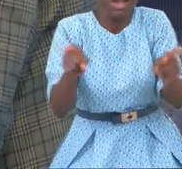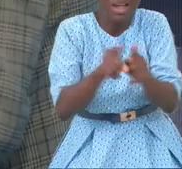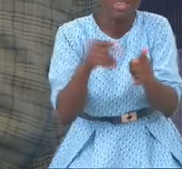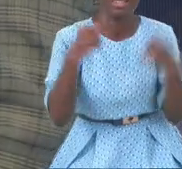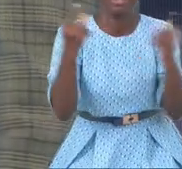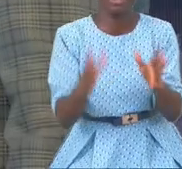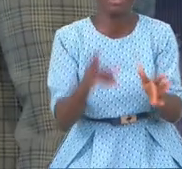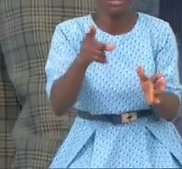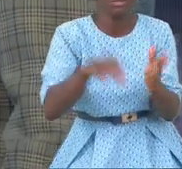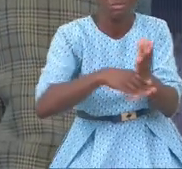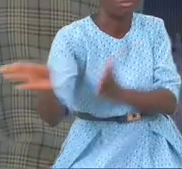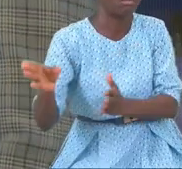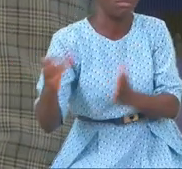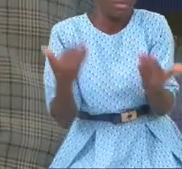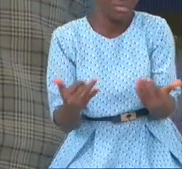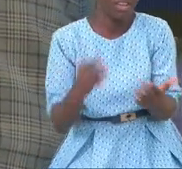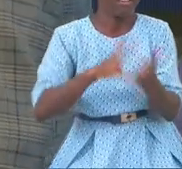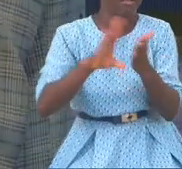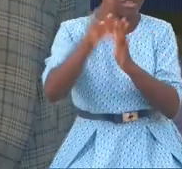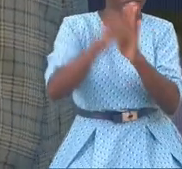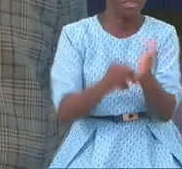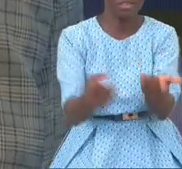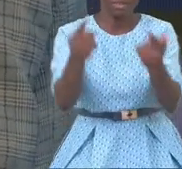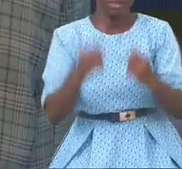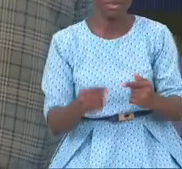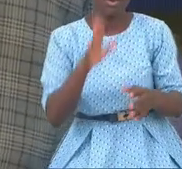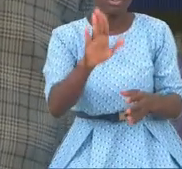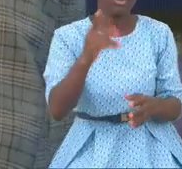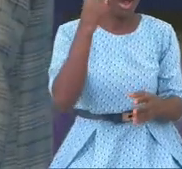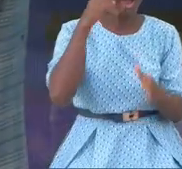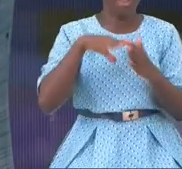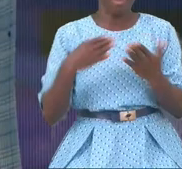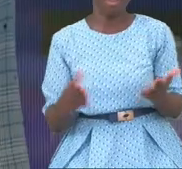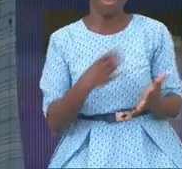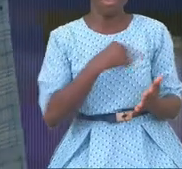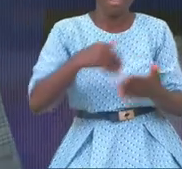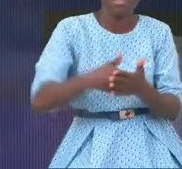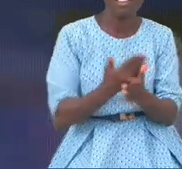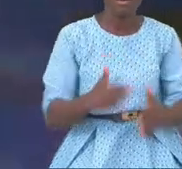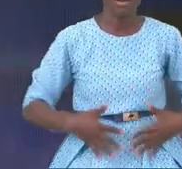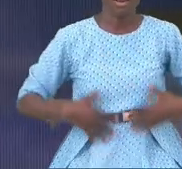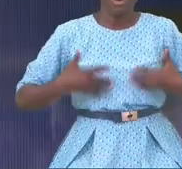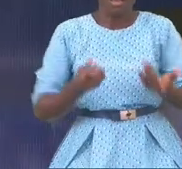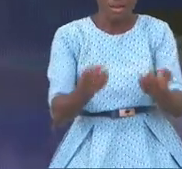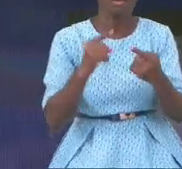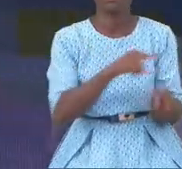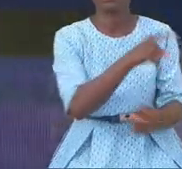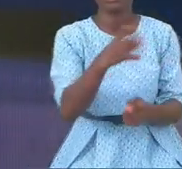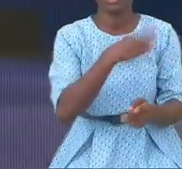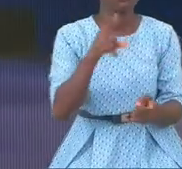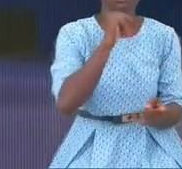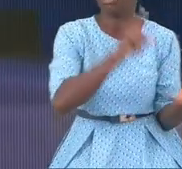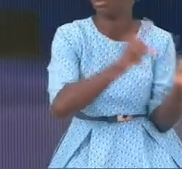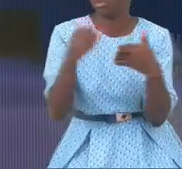go back to the garbage that you dropped. You will not go back to the evil things you are doing. Now you